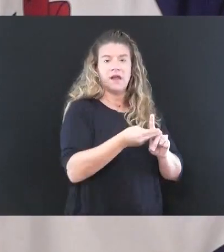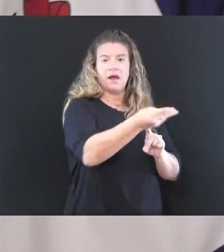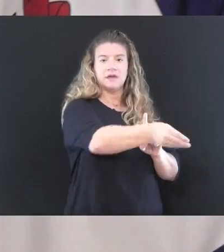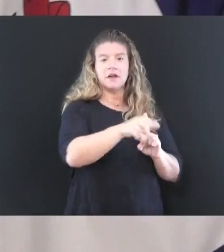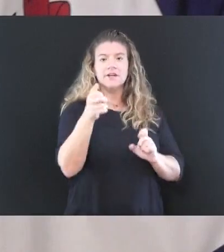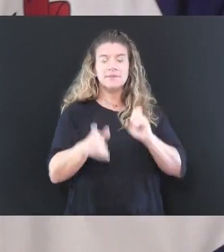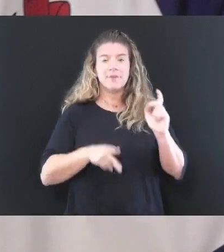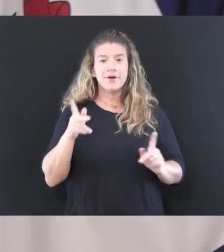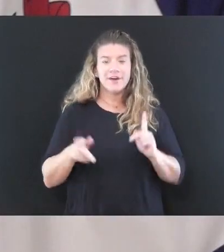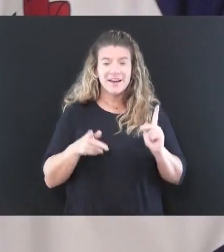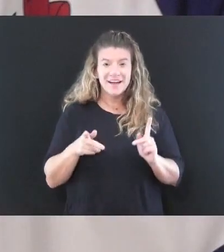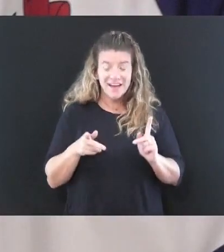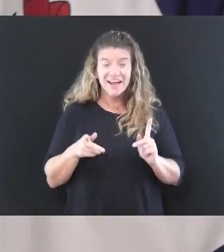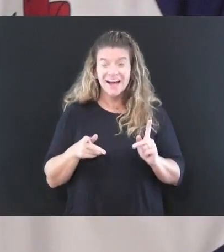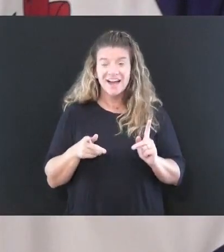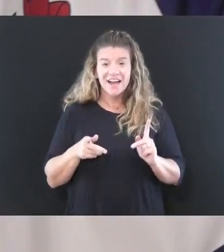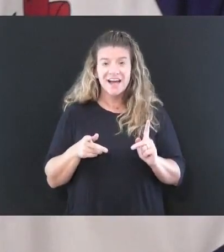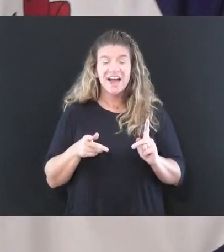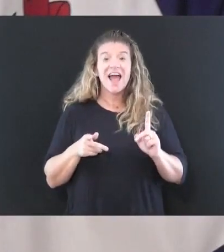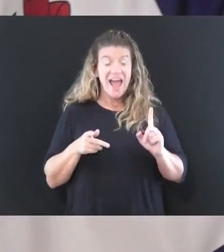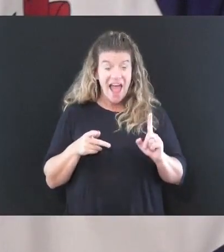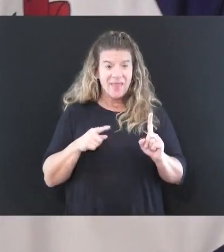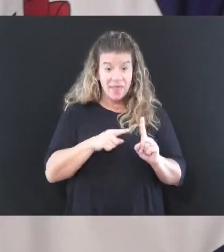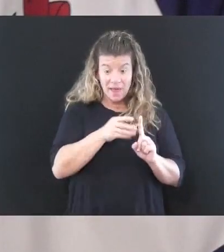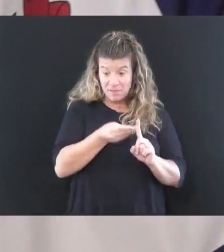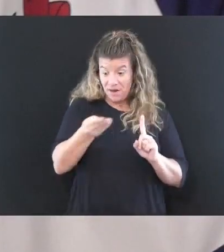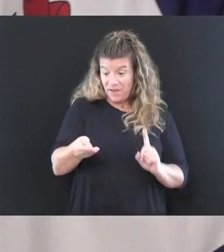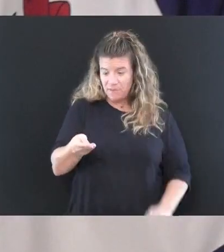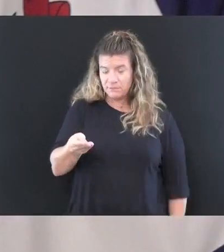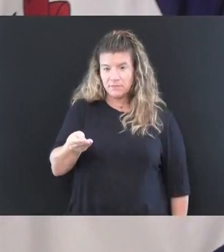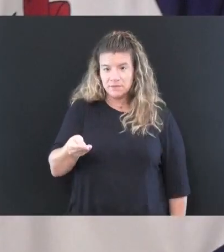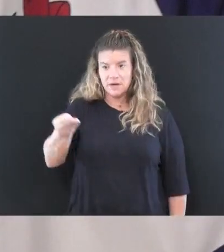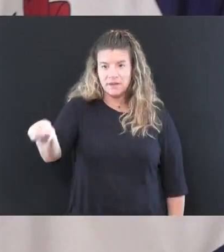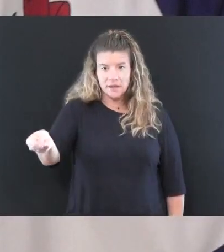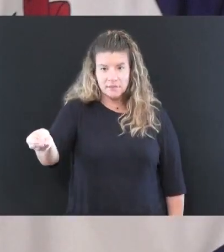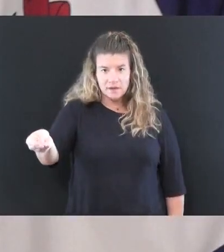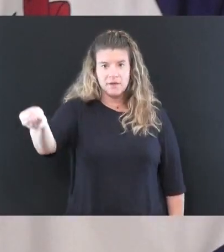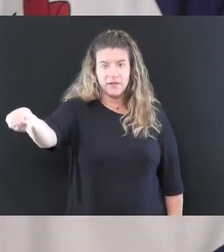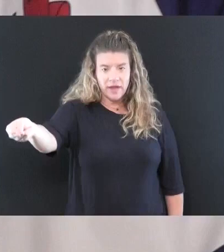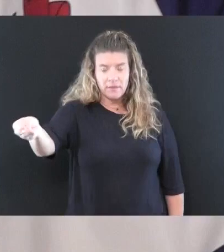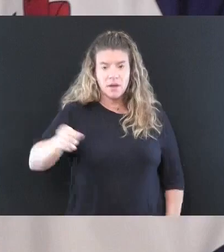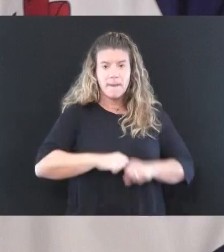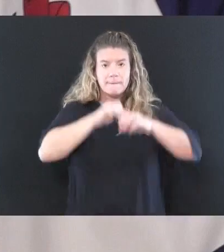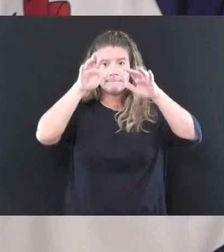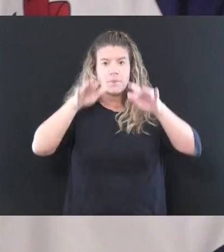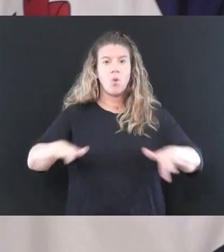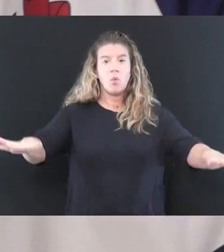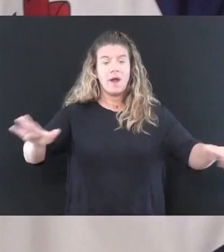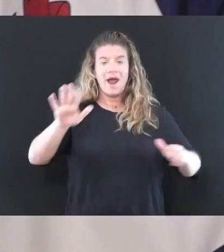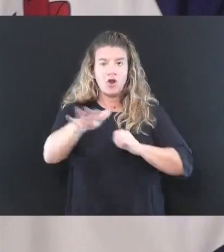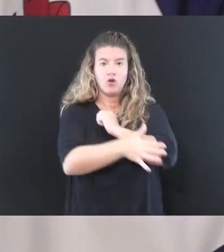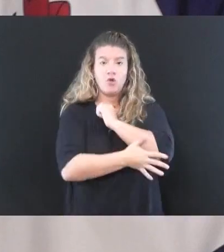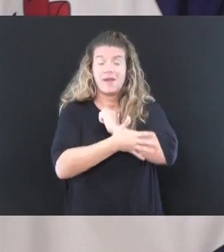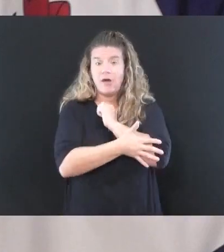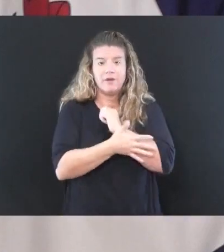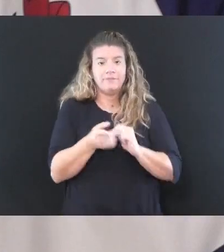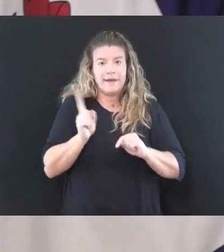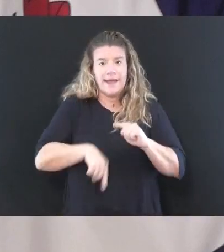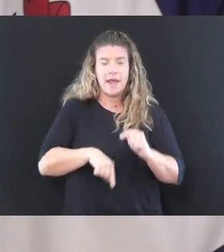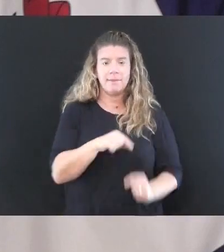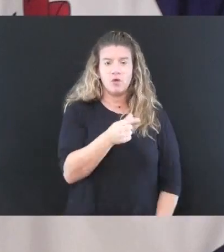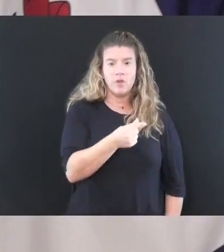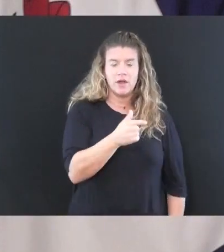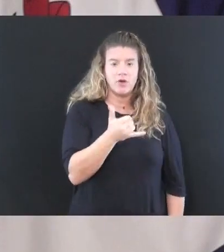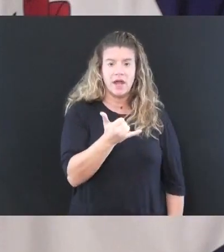other people, and then they are spreading it to others, and we can't get your county in the green or